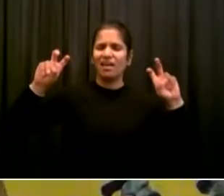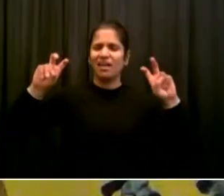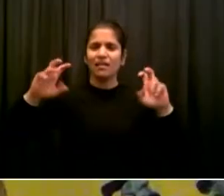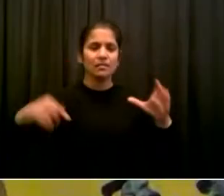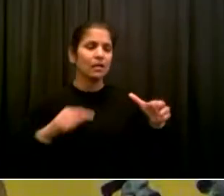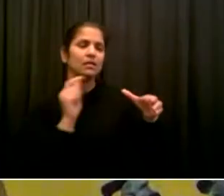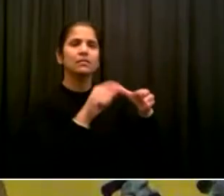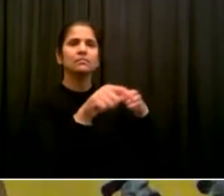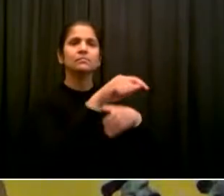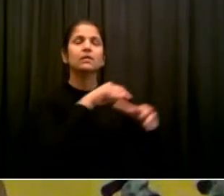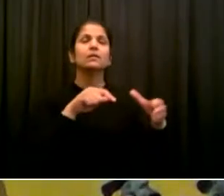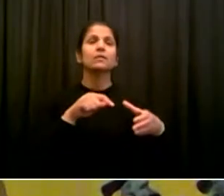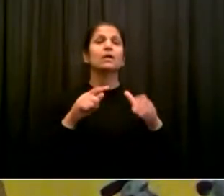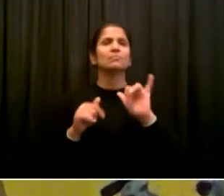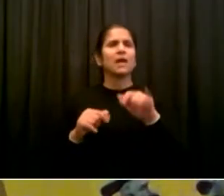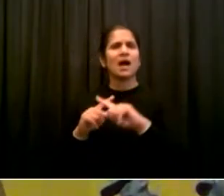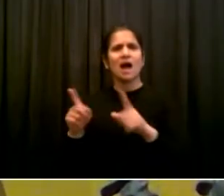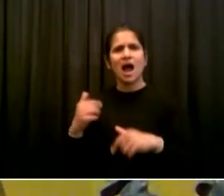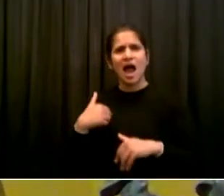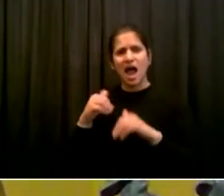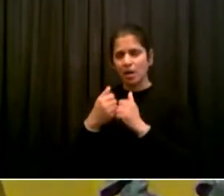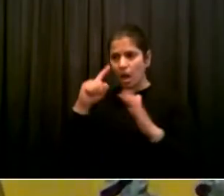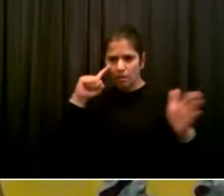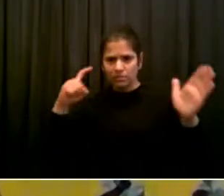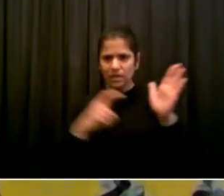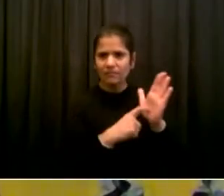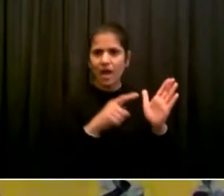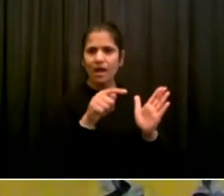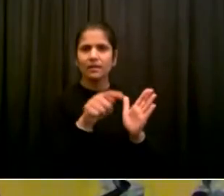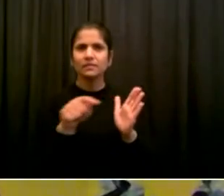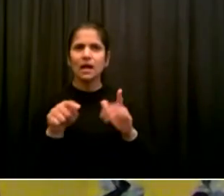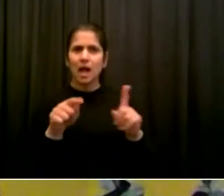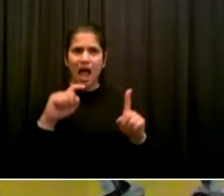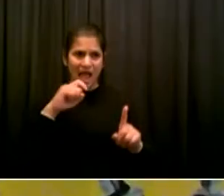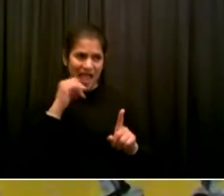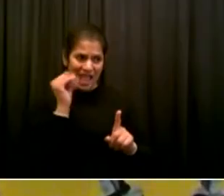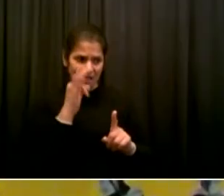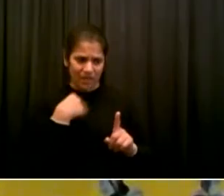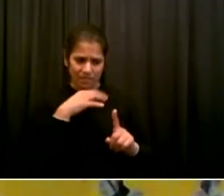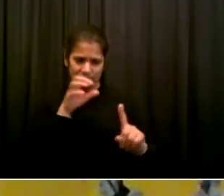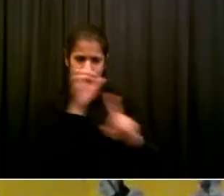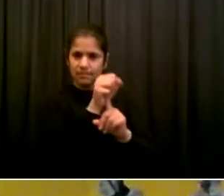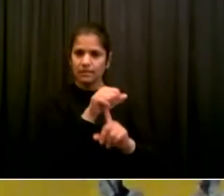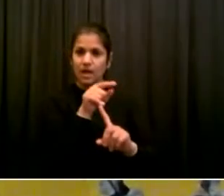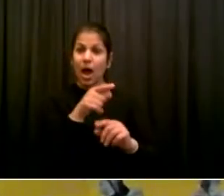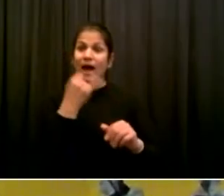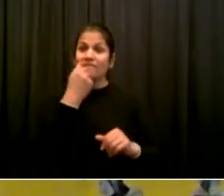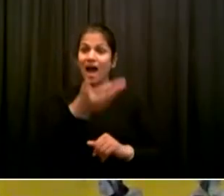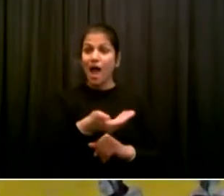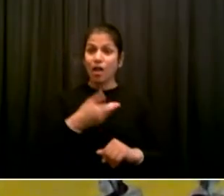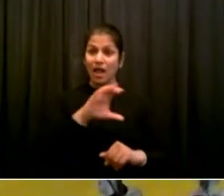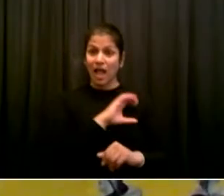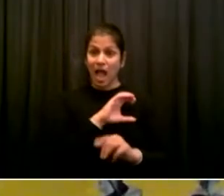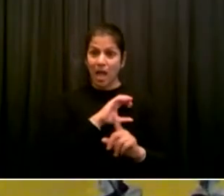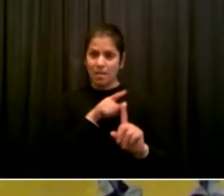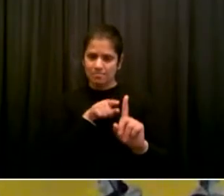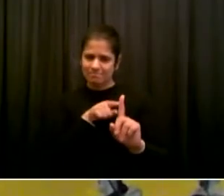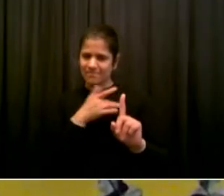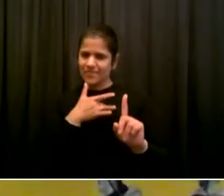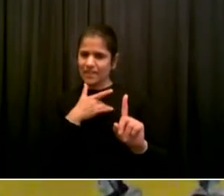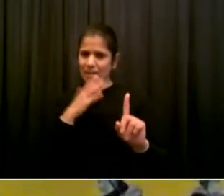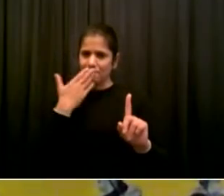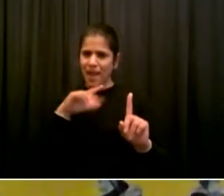face real consequences. There, as the mayor already mentioned, there's the expansion of the early intervention program